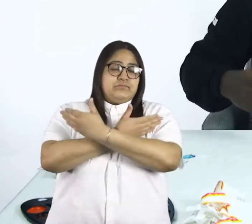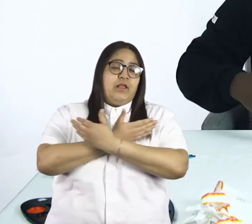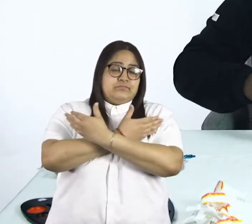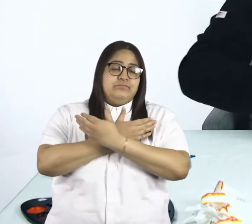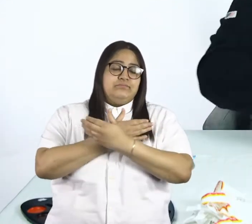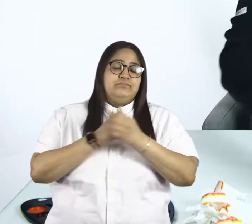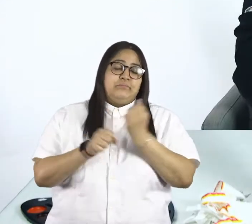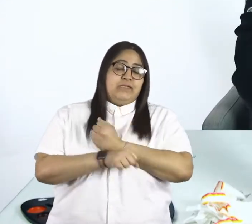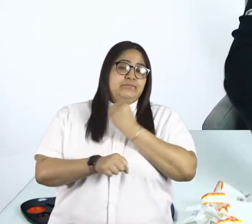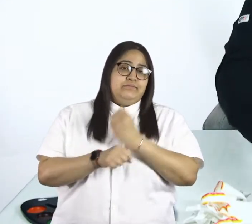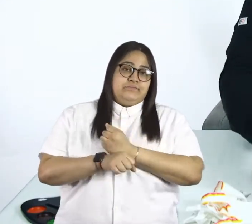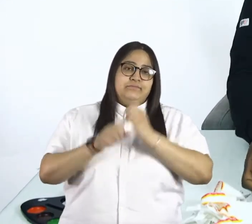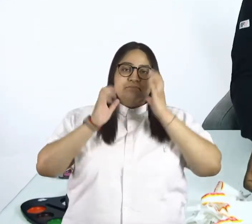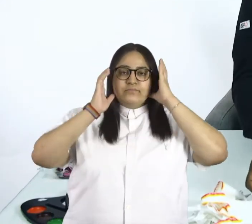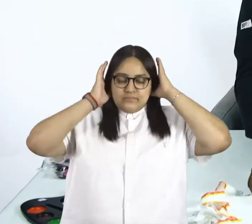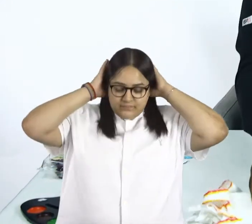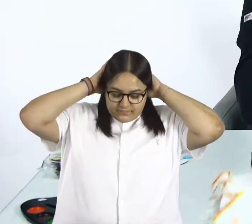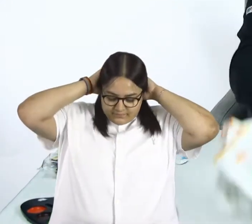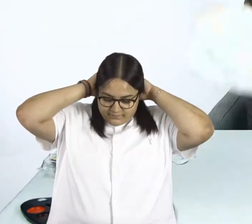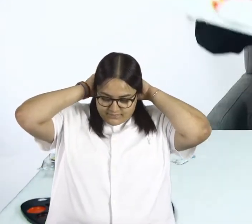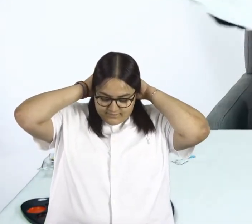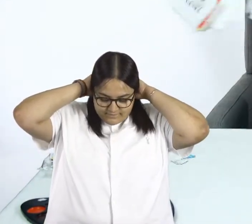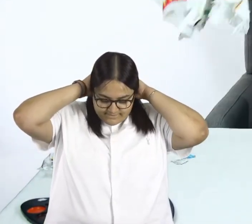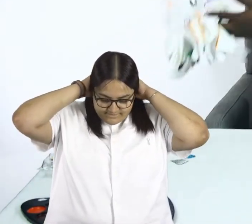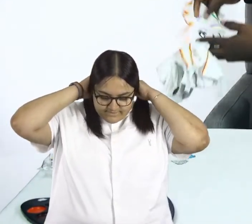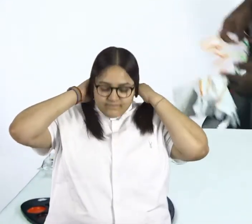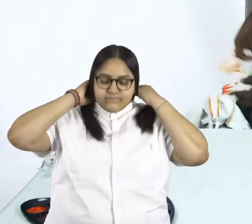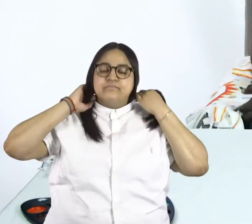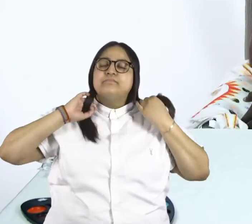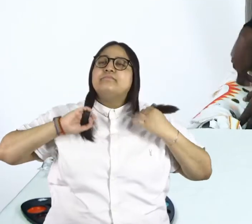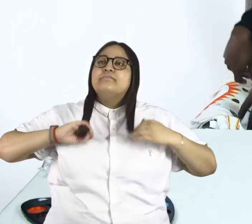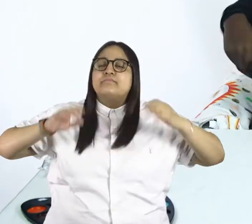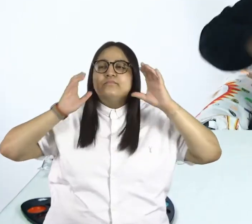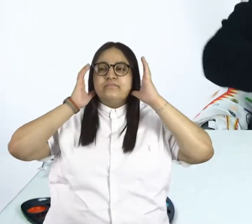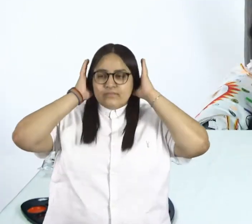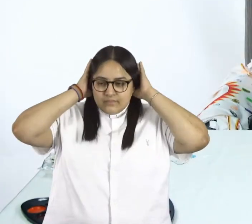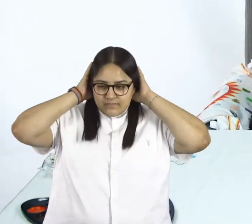t-shirts. So for a start, let's put this here.